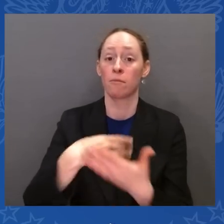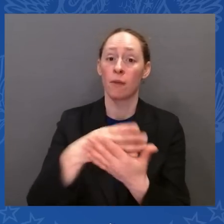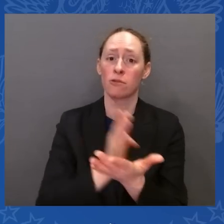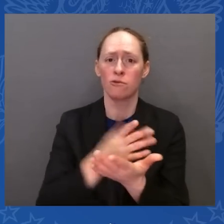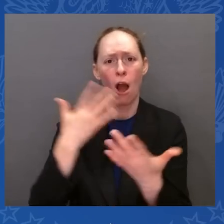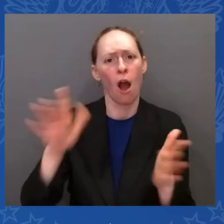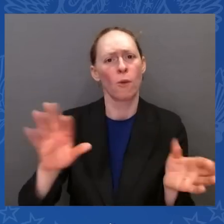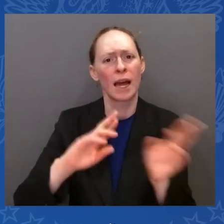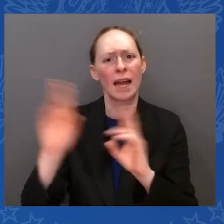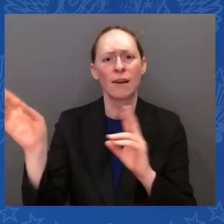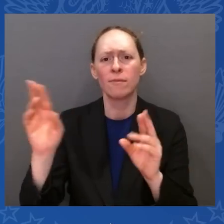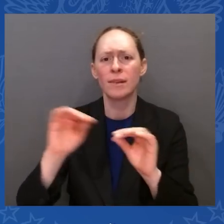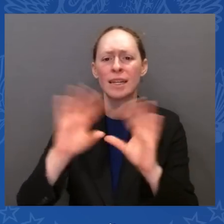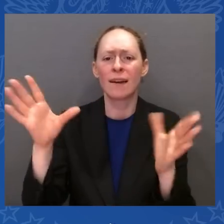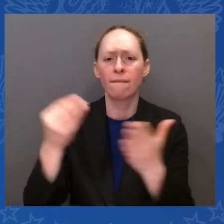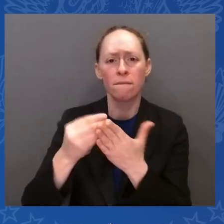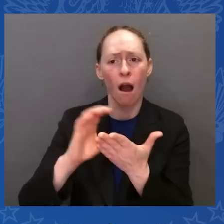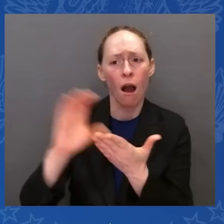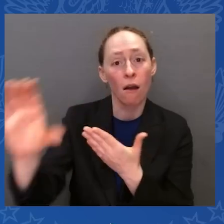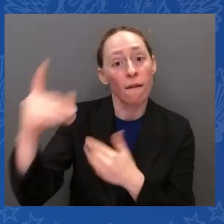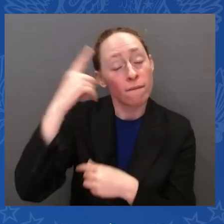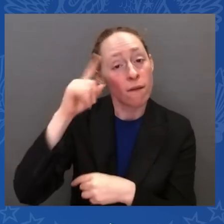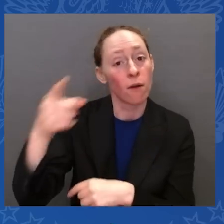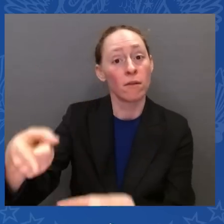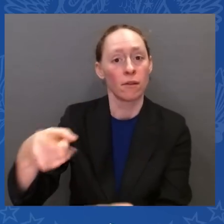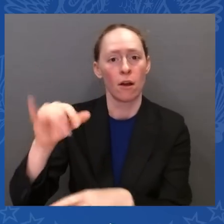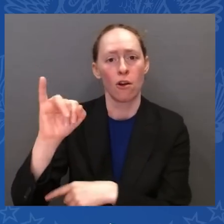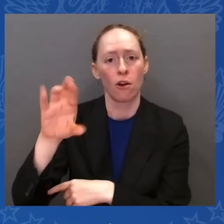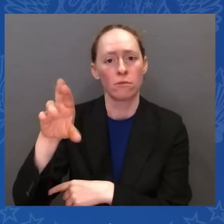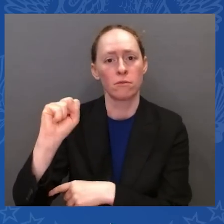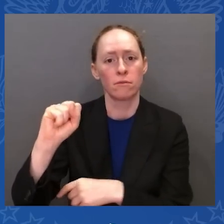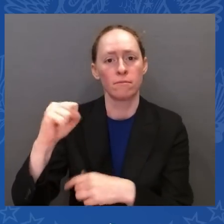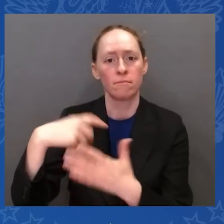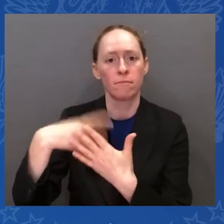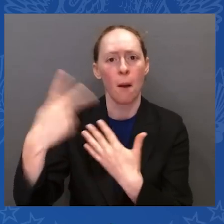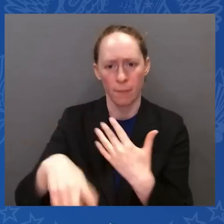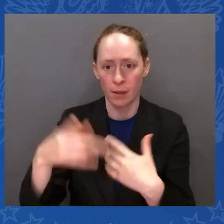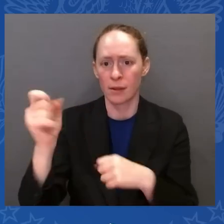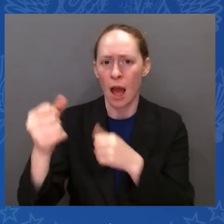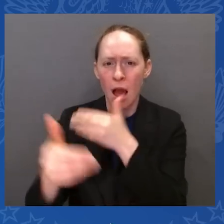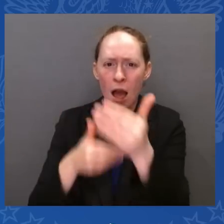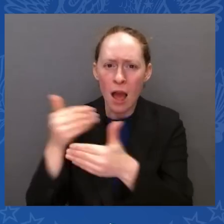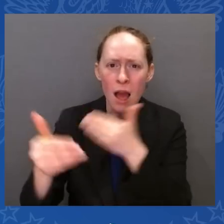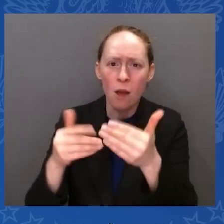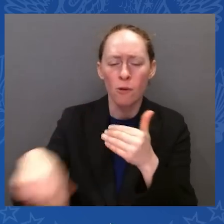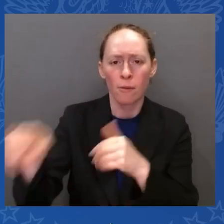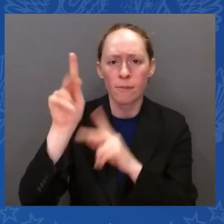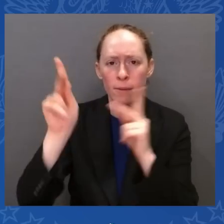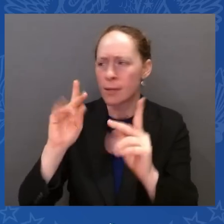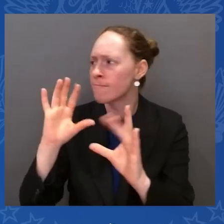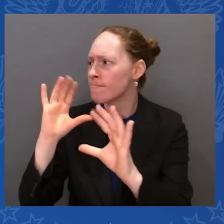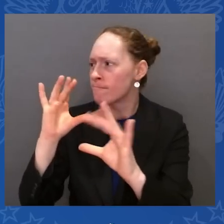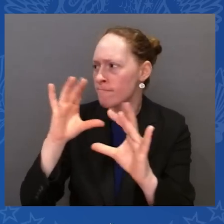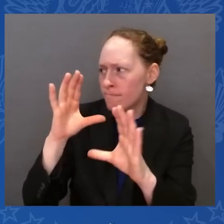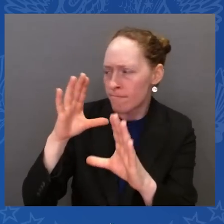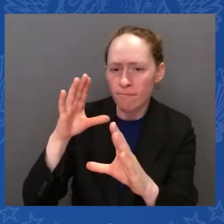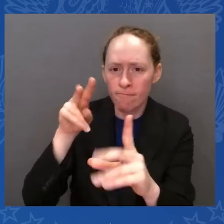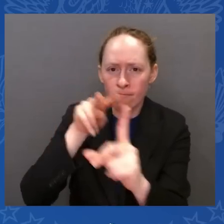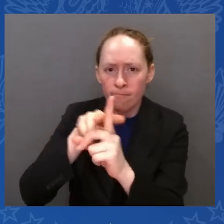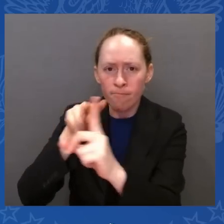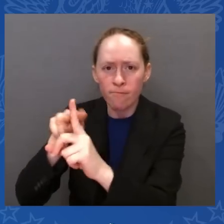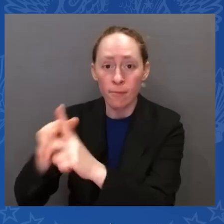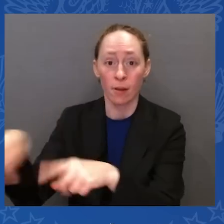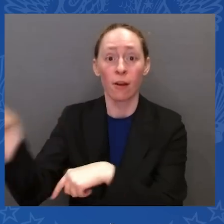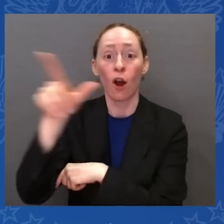does, among other things. My budget also funds the Internal Revenue Code so that there's enough